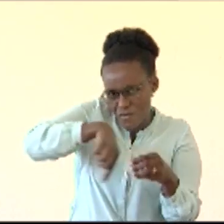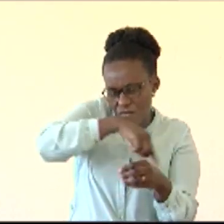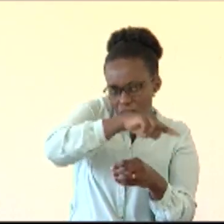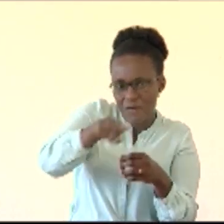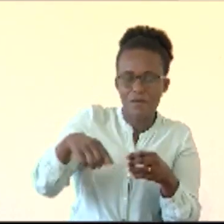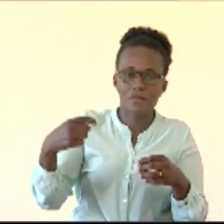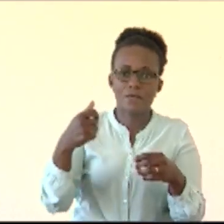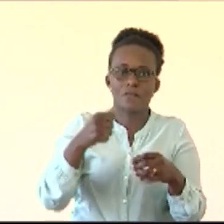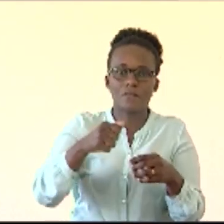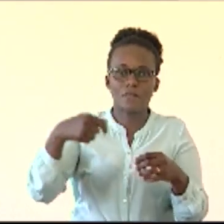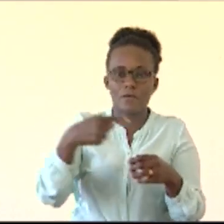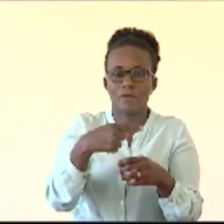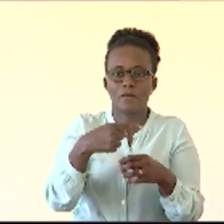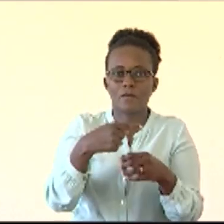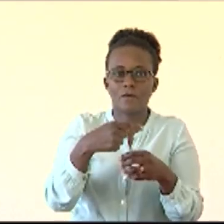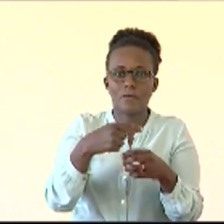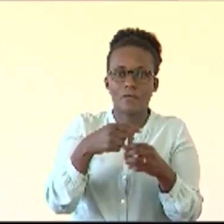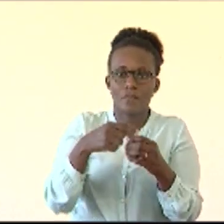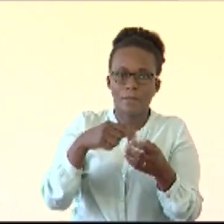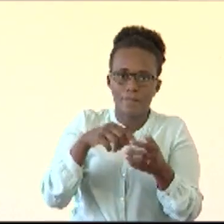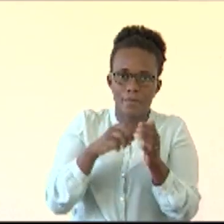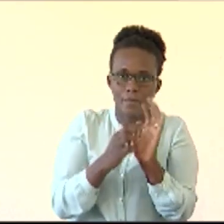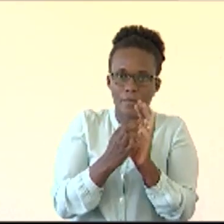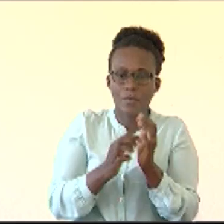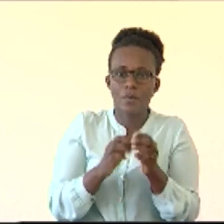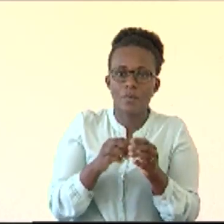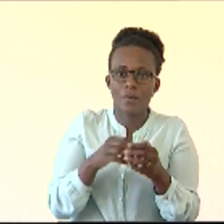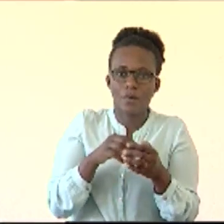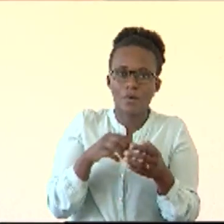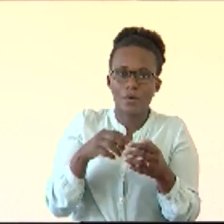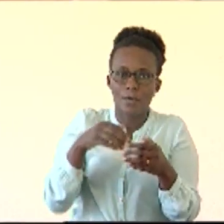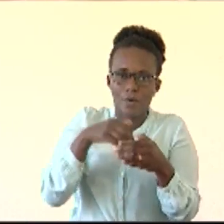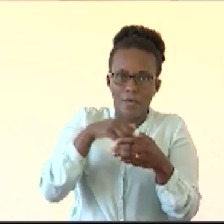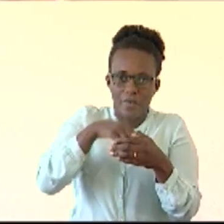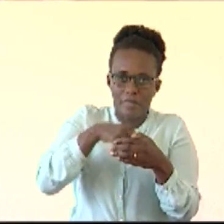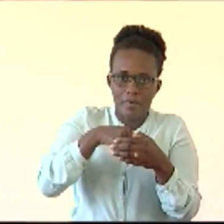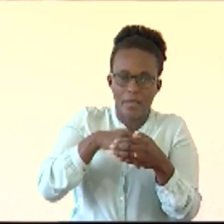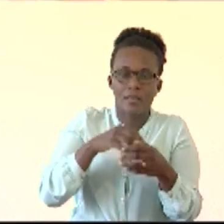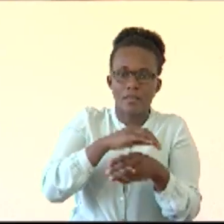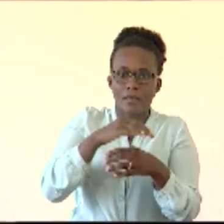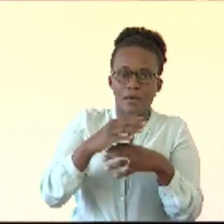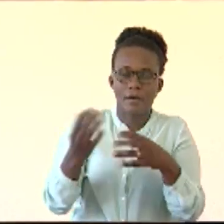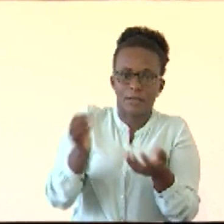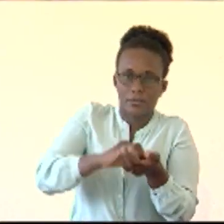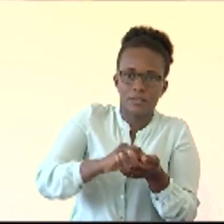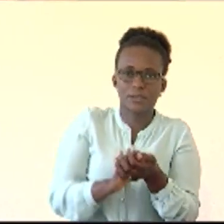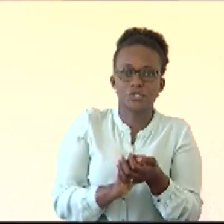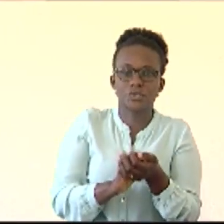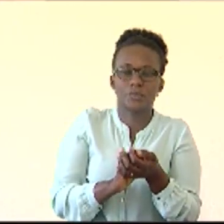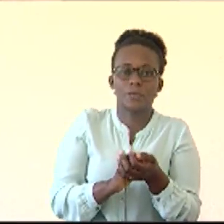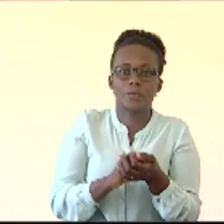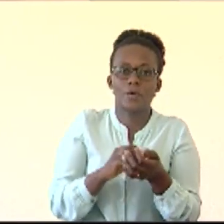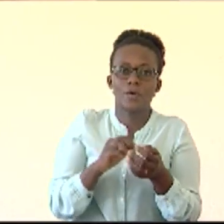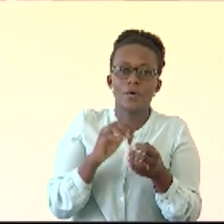But the inside part, where there is 100 written, 100 flanks, you see the